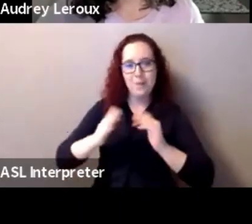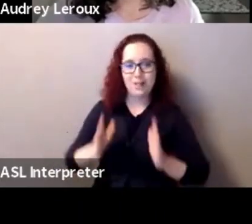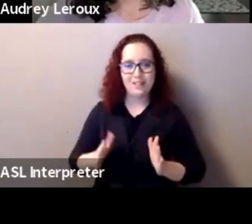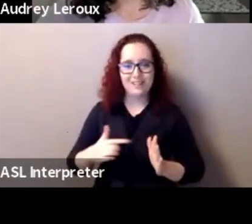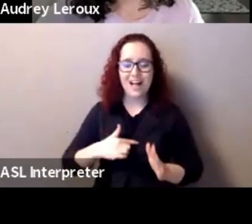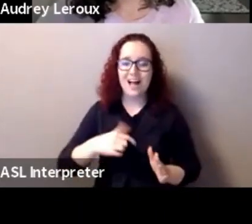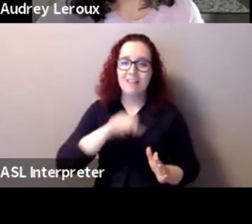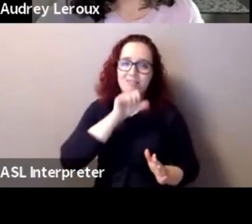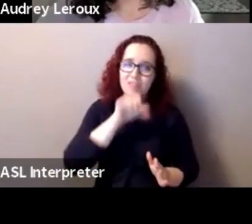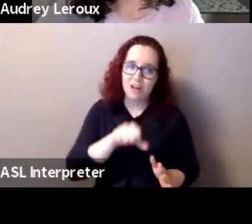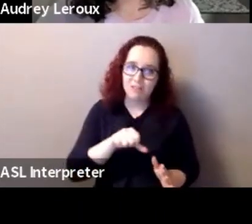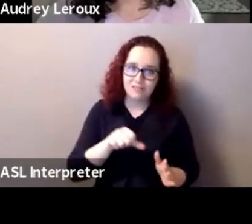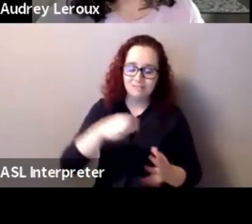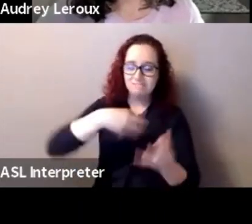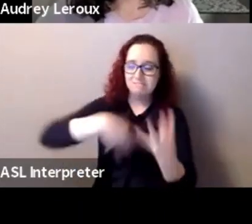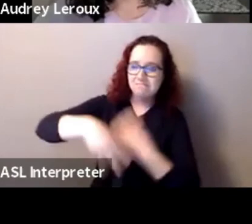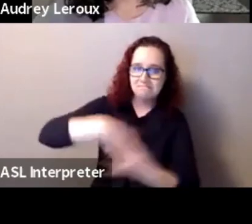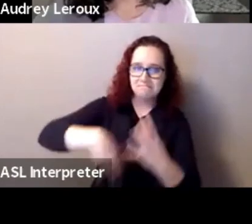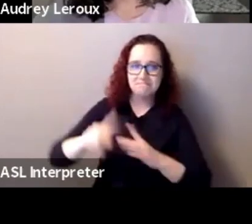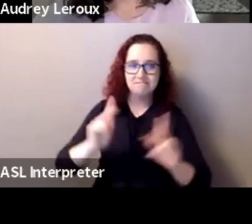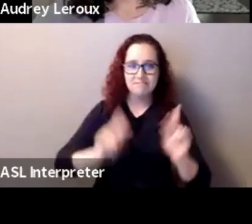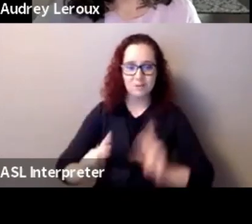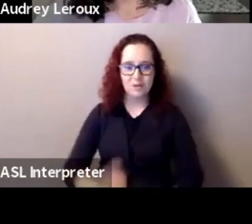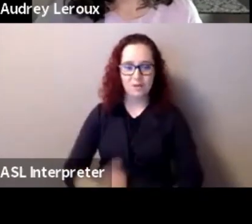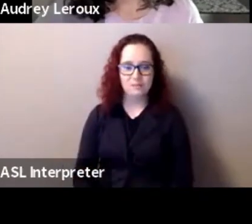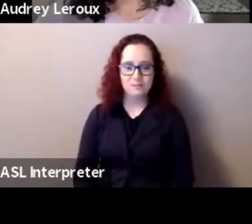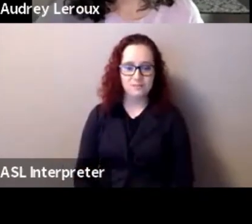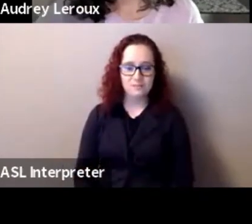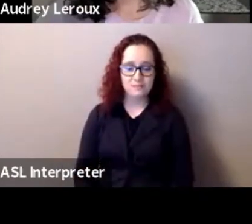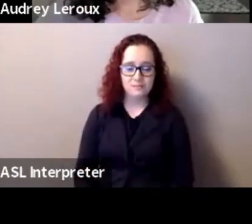that aspect of them.